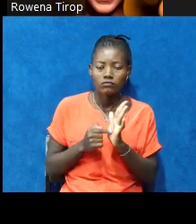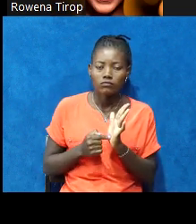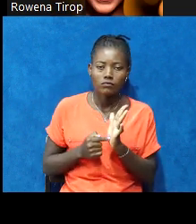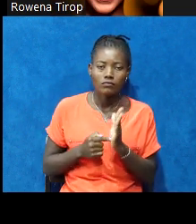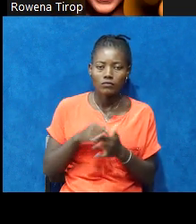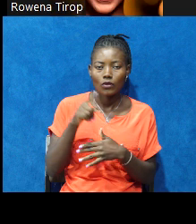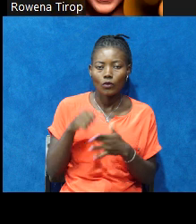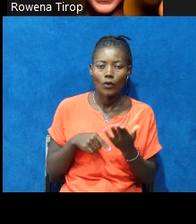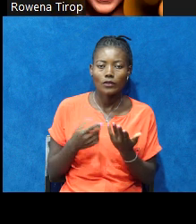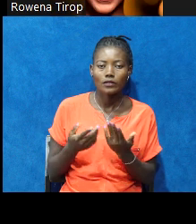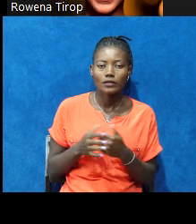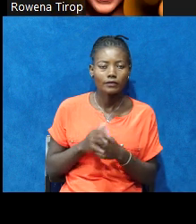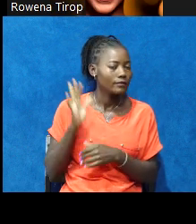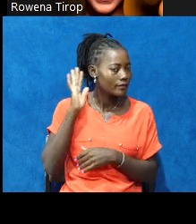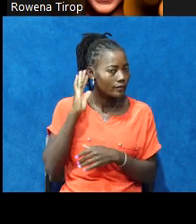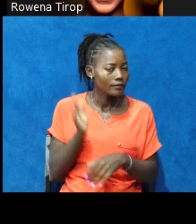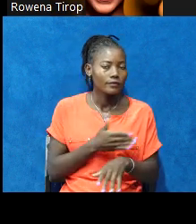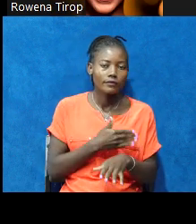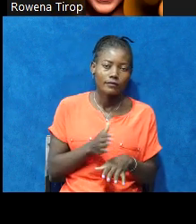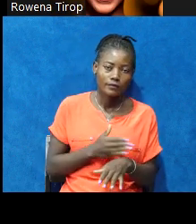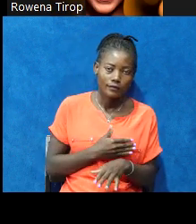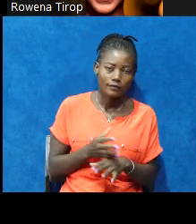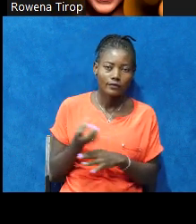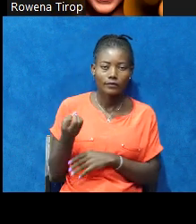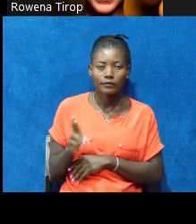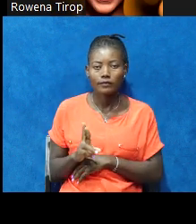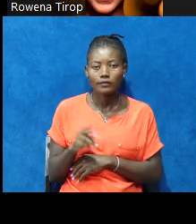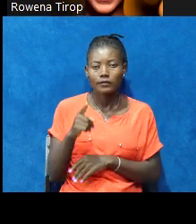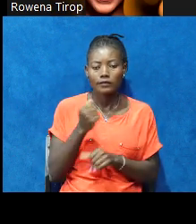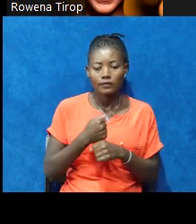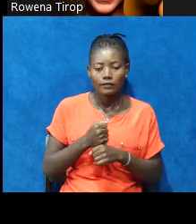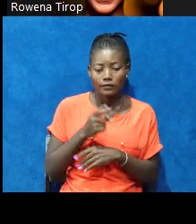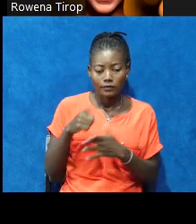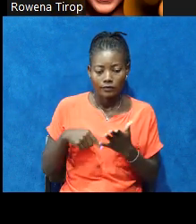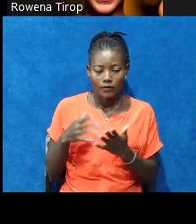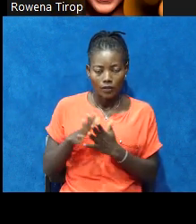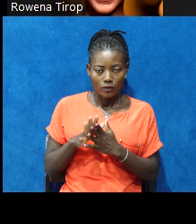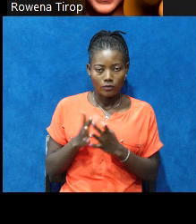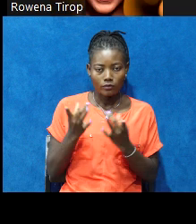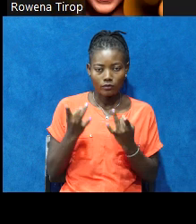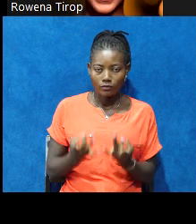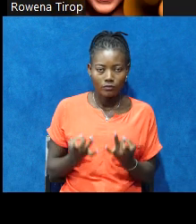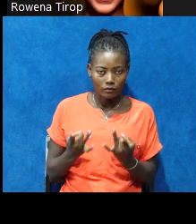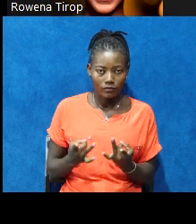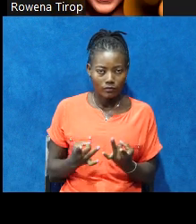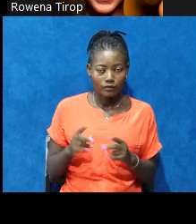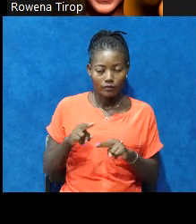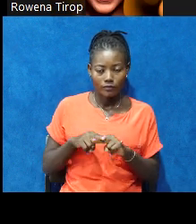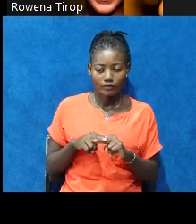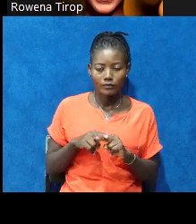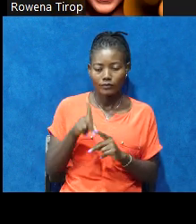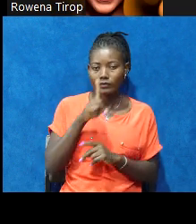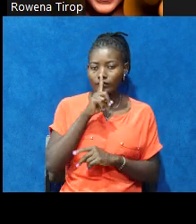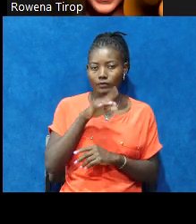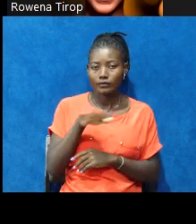pre-performance routines? Do you listen to music? Do you need to meditate, sit in a quiet